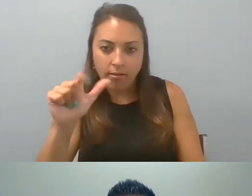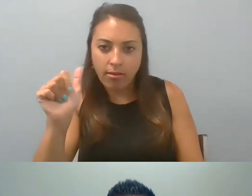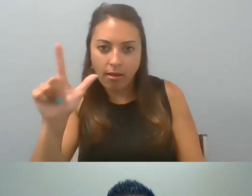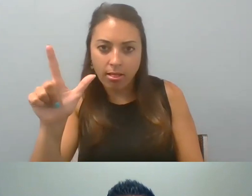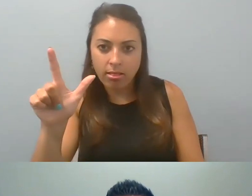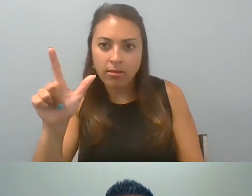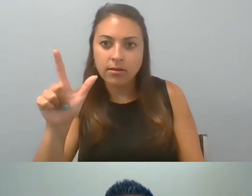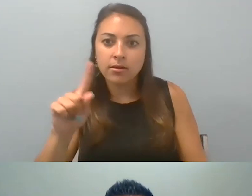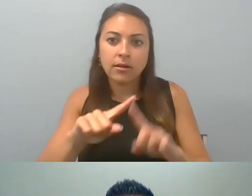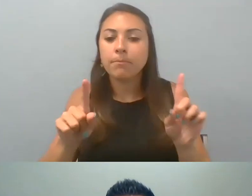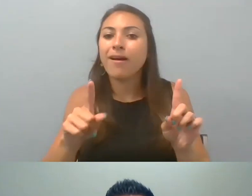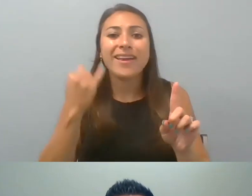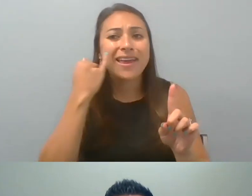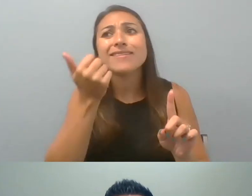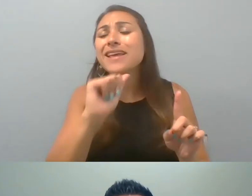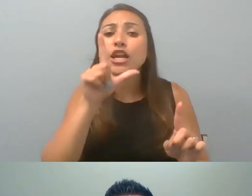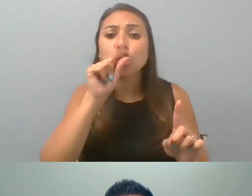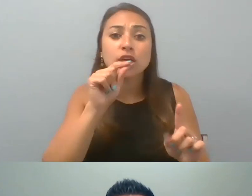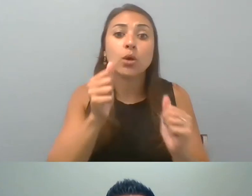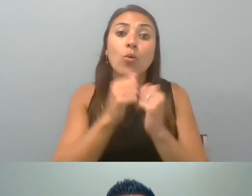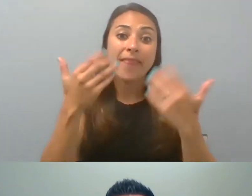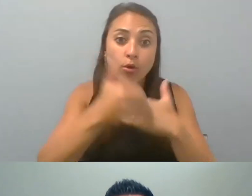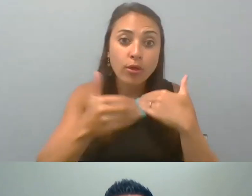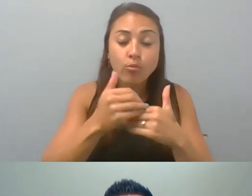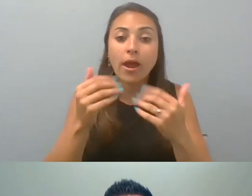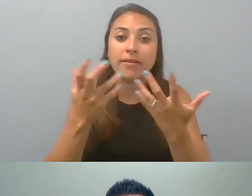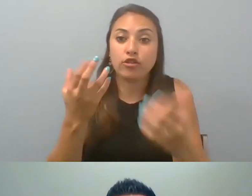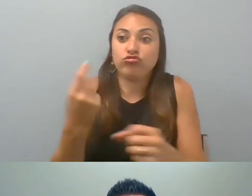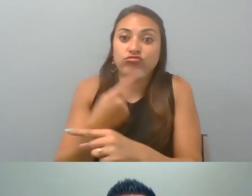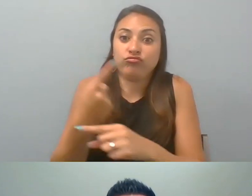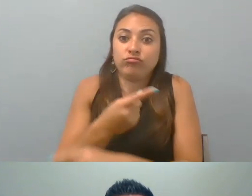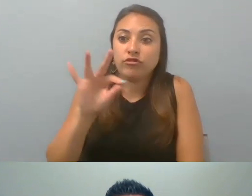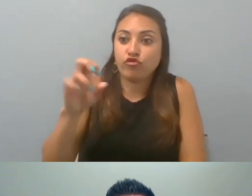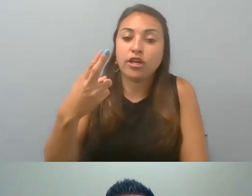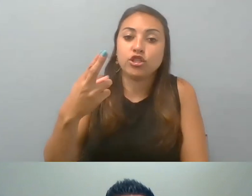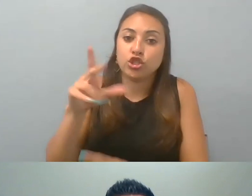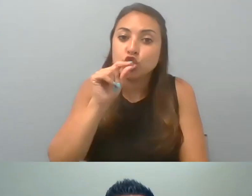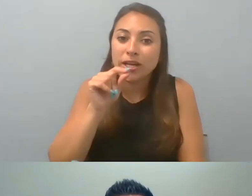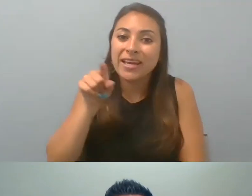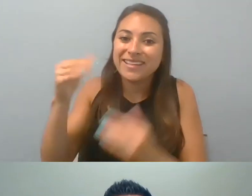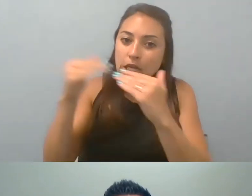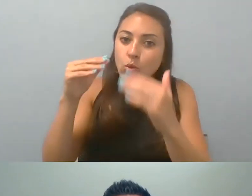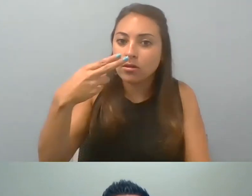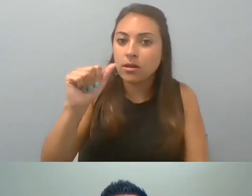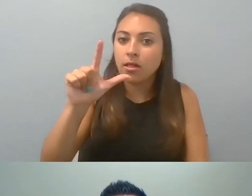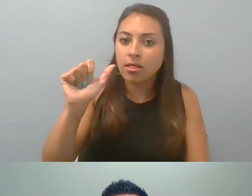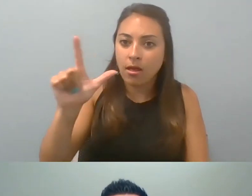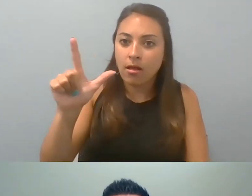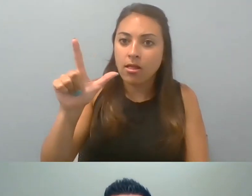something like a Cajun chicken pasta, that's going to be halal chicken. And then we also,